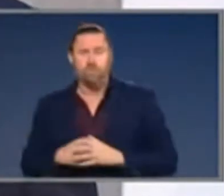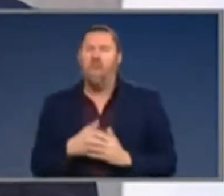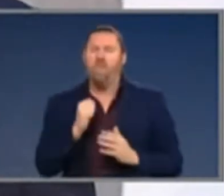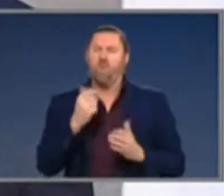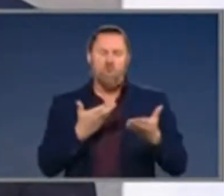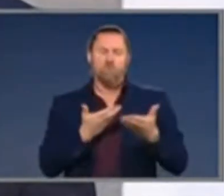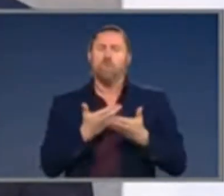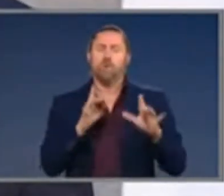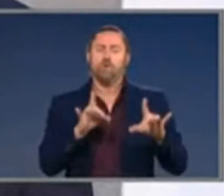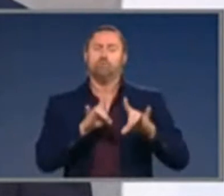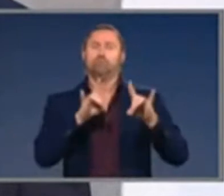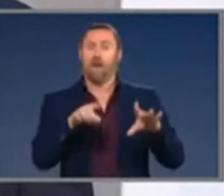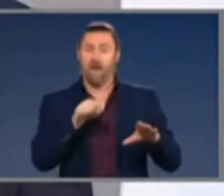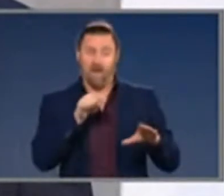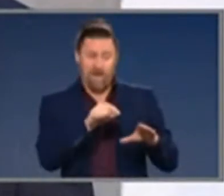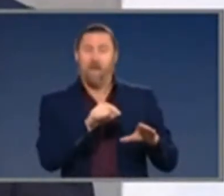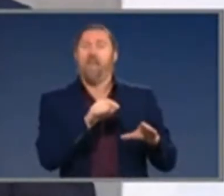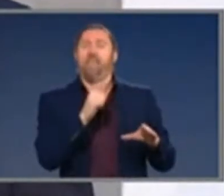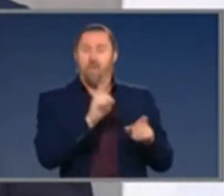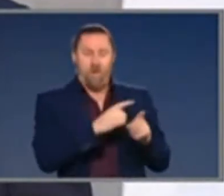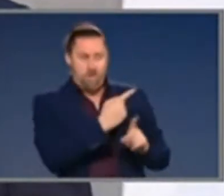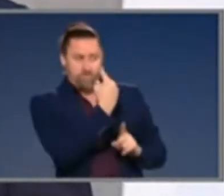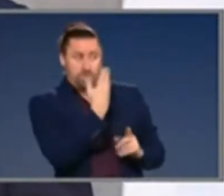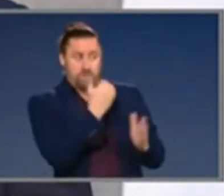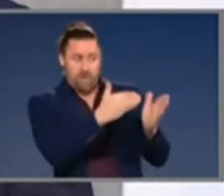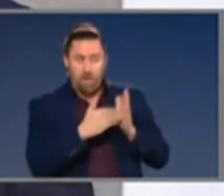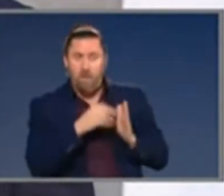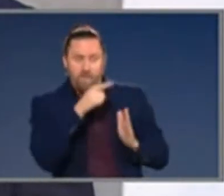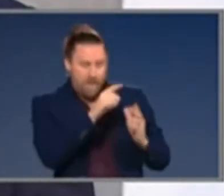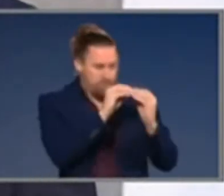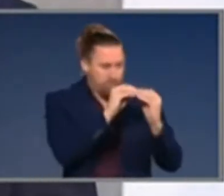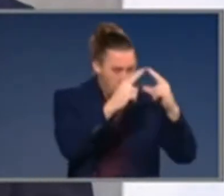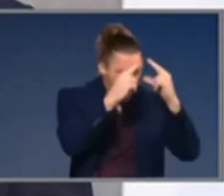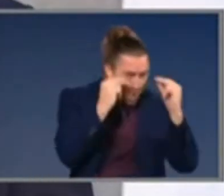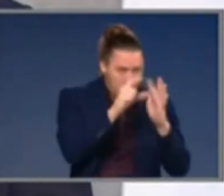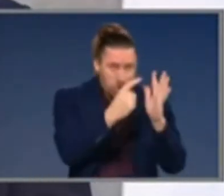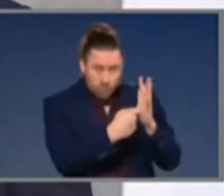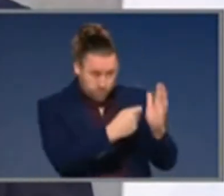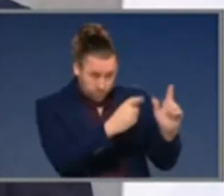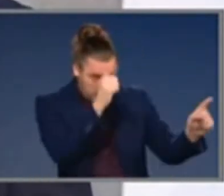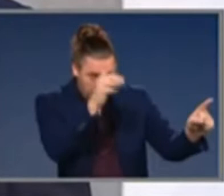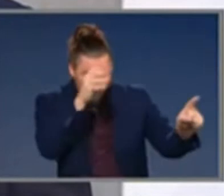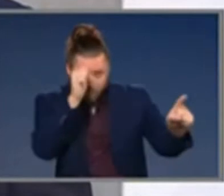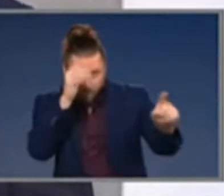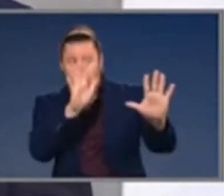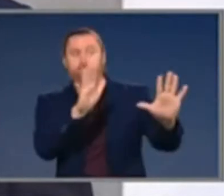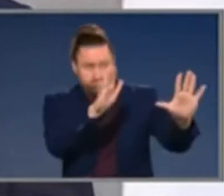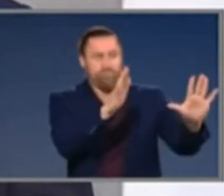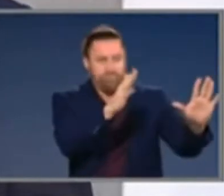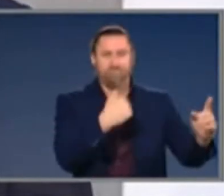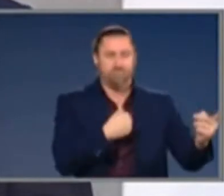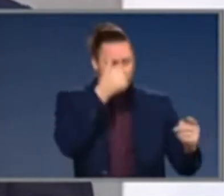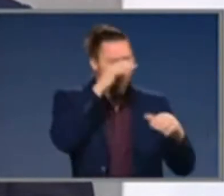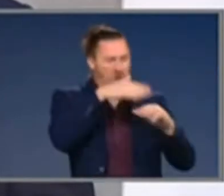the communication to families, working with the nurses and others in the facilities who are providing those details